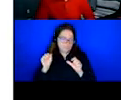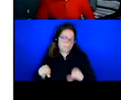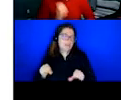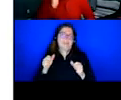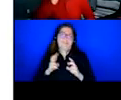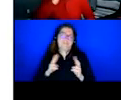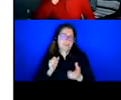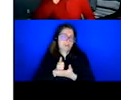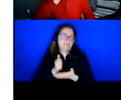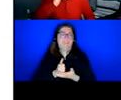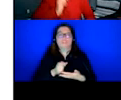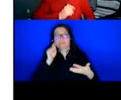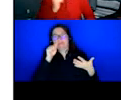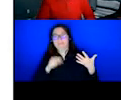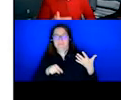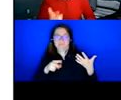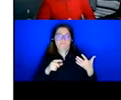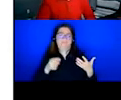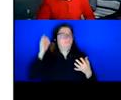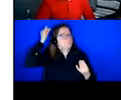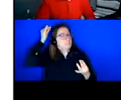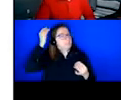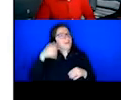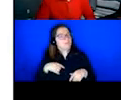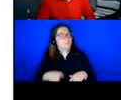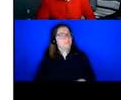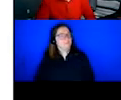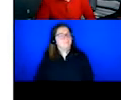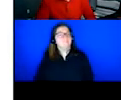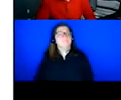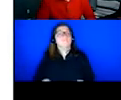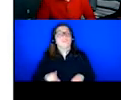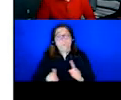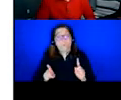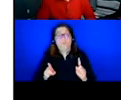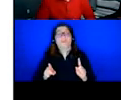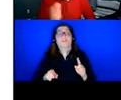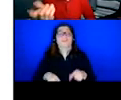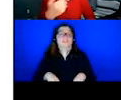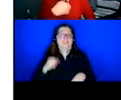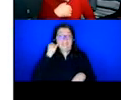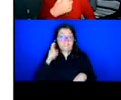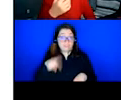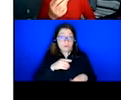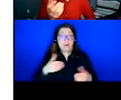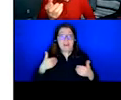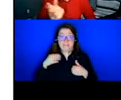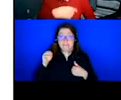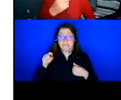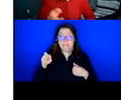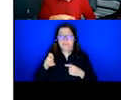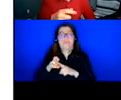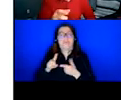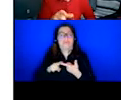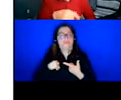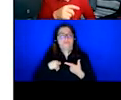provide connections to kind of navigate that too. Or these are some of the things you want to chat with some of your mentors about. And I've had, again,